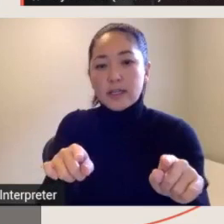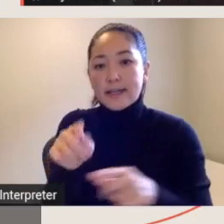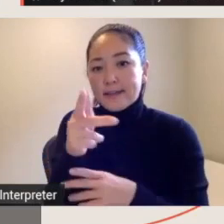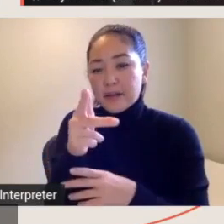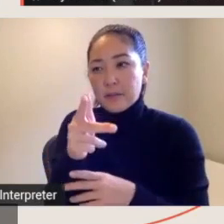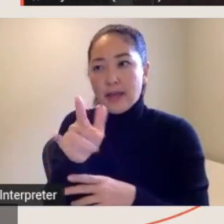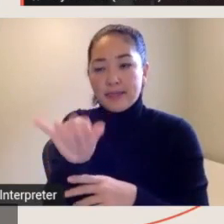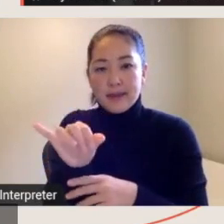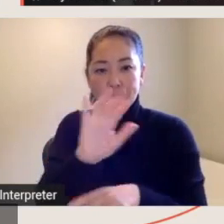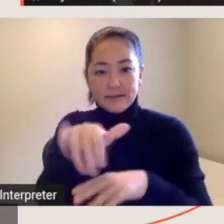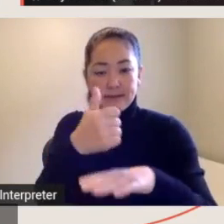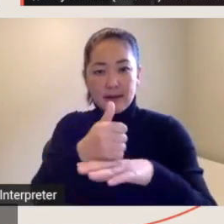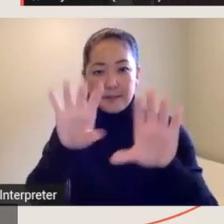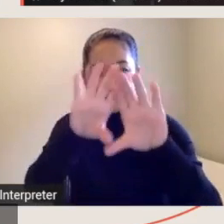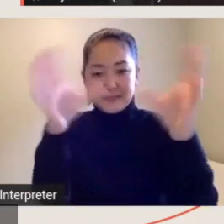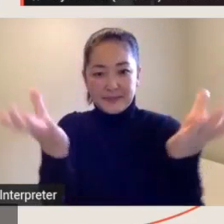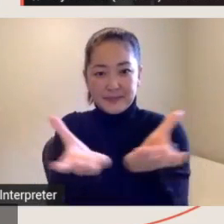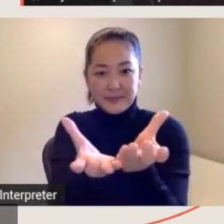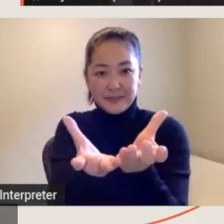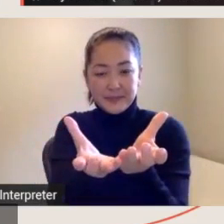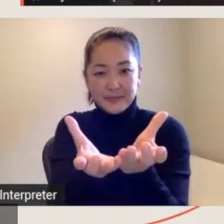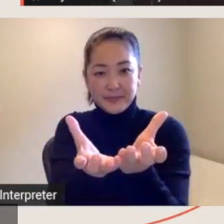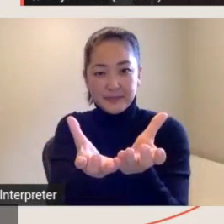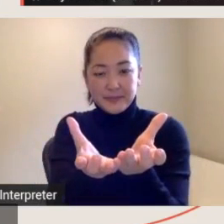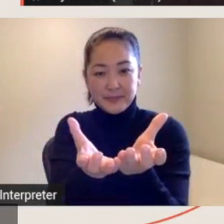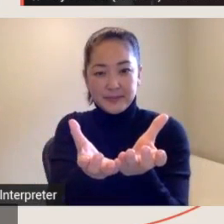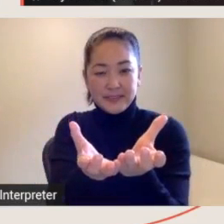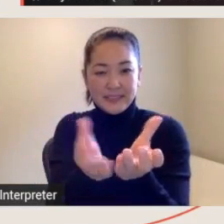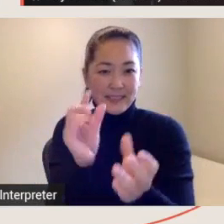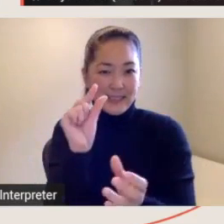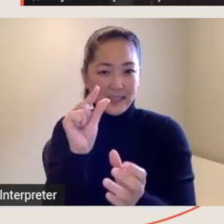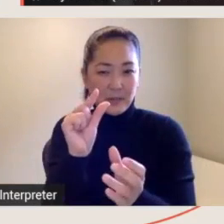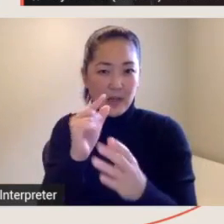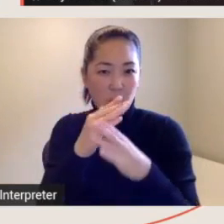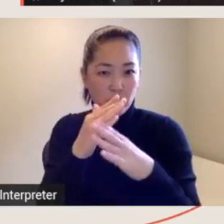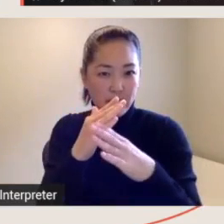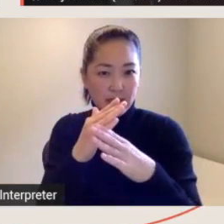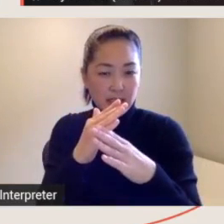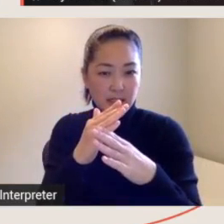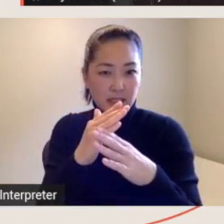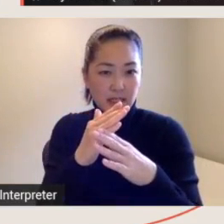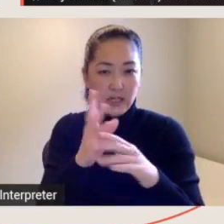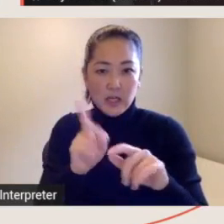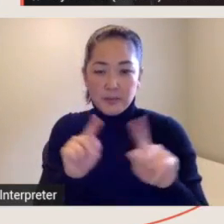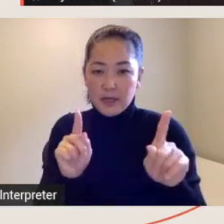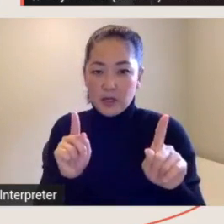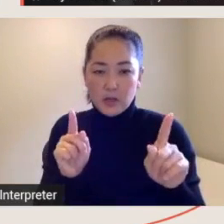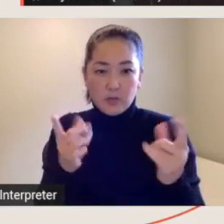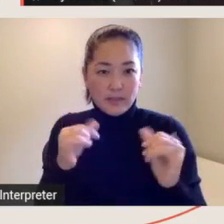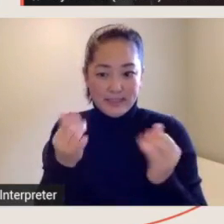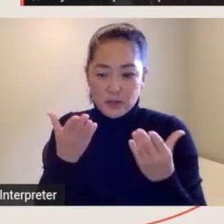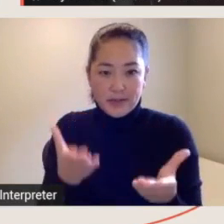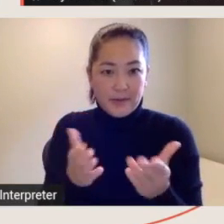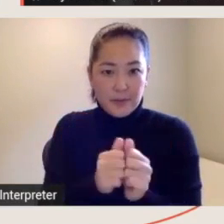of bubble in which they would feel somehow protected, even though we were very present and we were there with them.